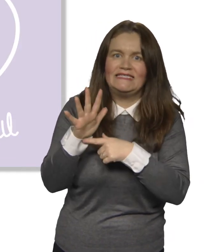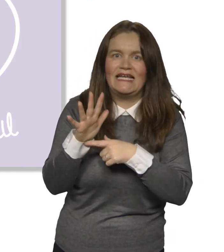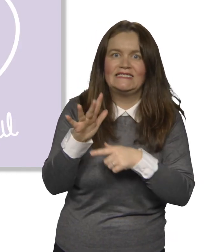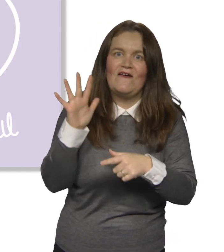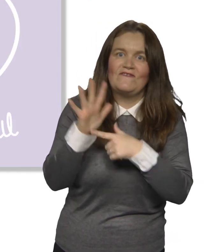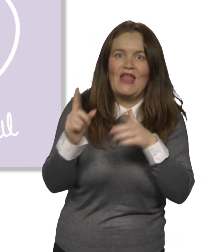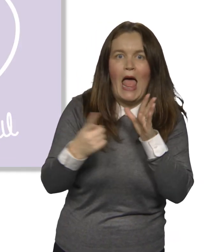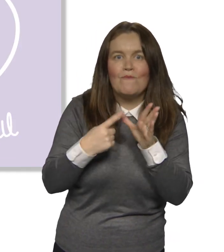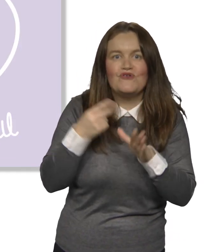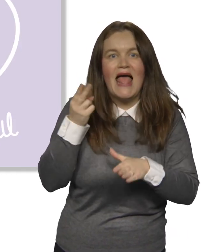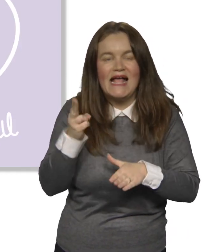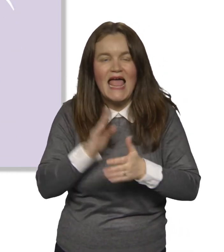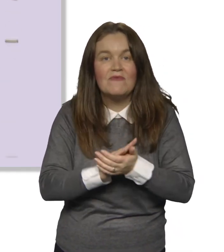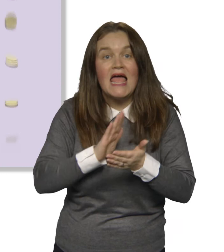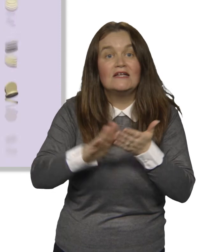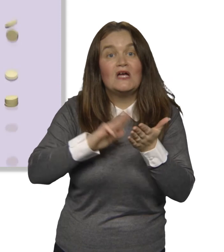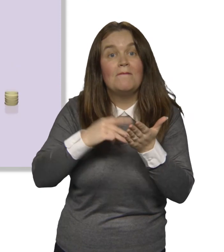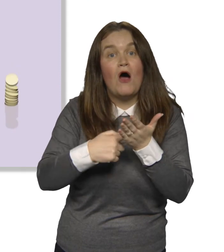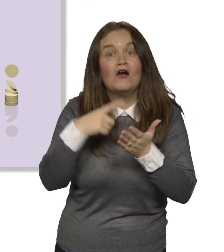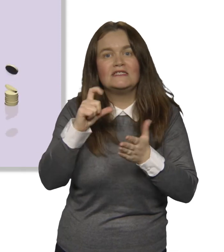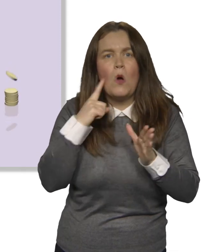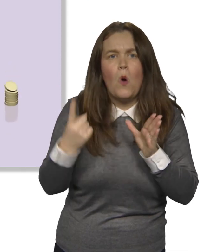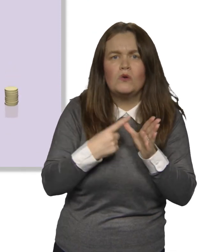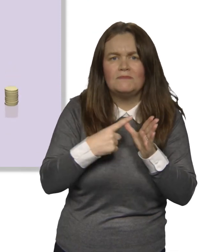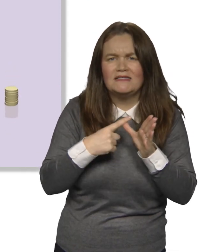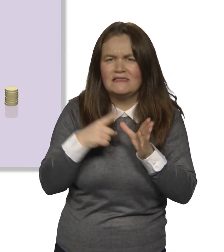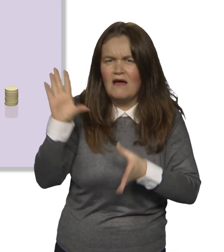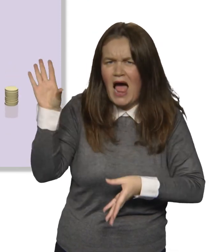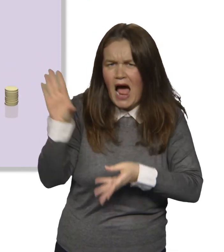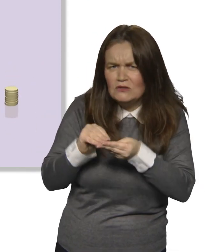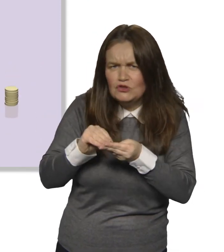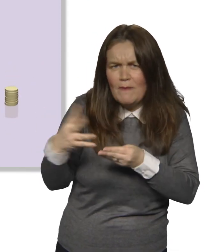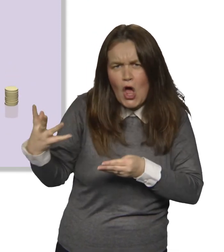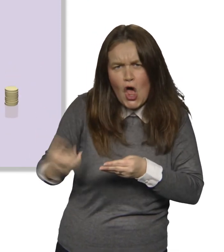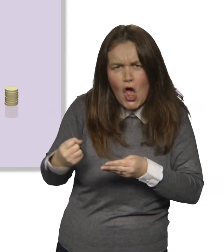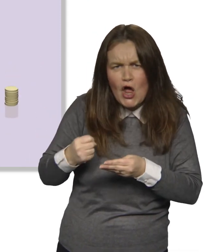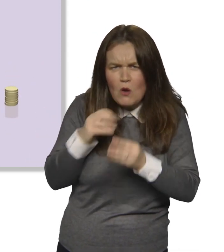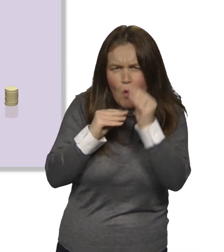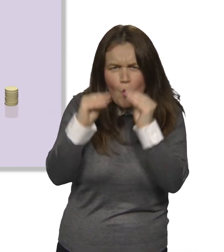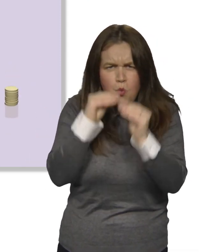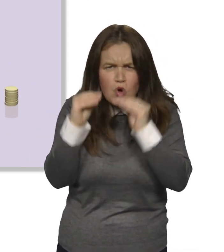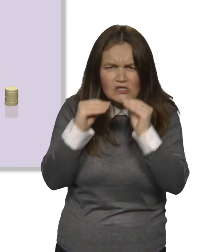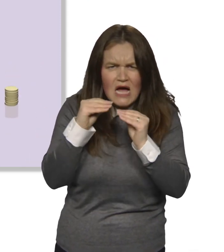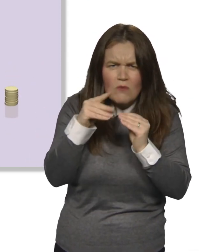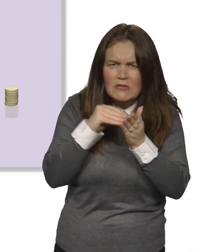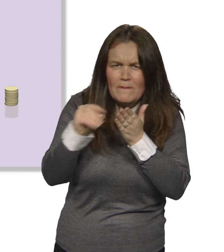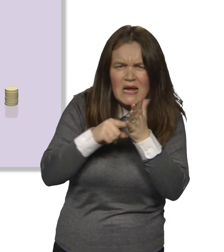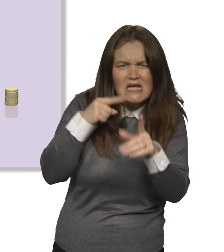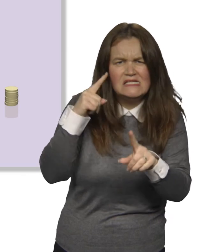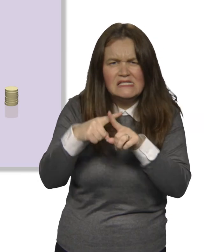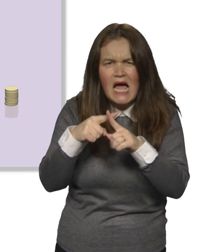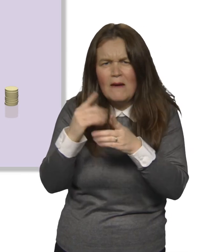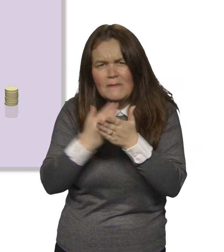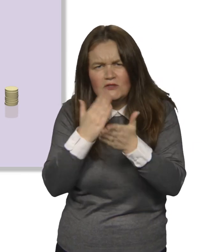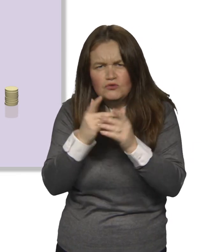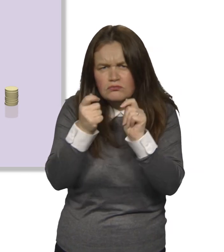again, HMRC will automatically add up all your earnings, work out if you should have paid tax, and make any adjustments that are